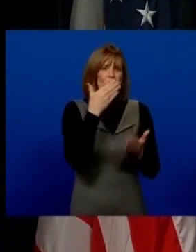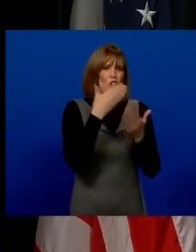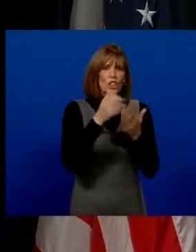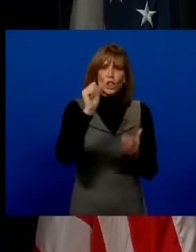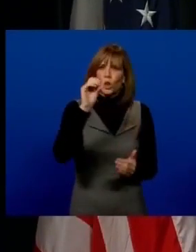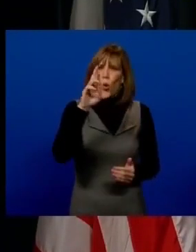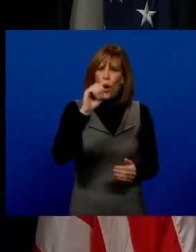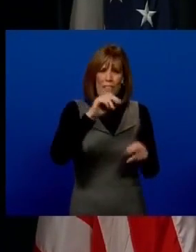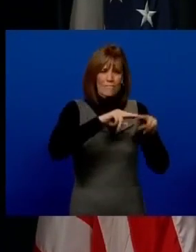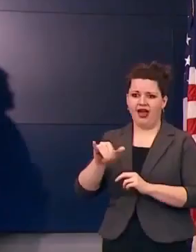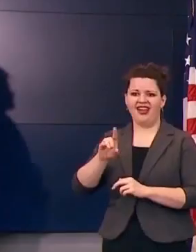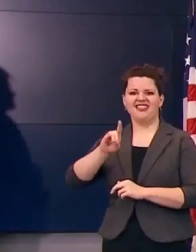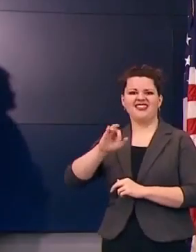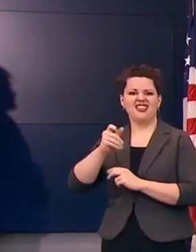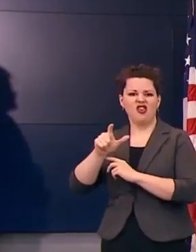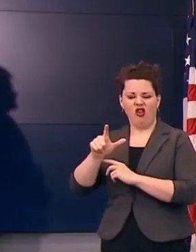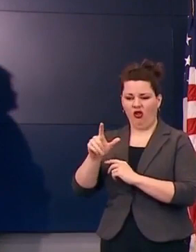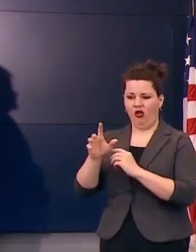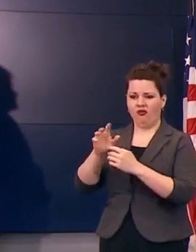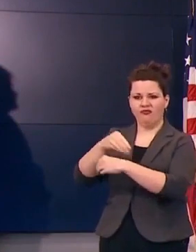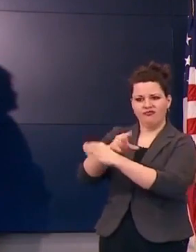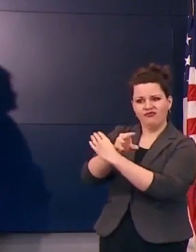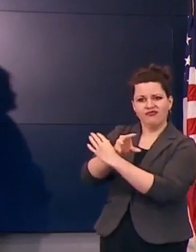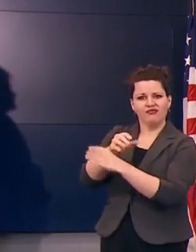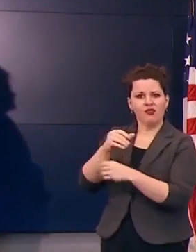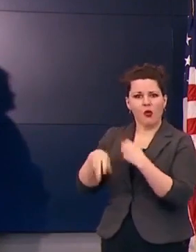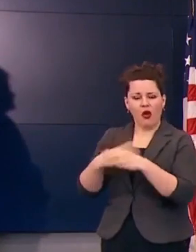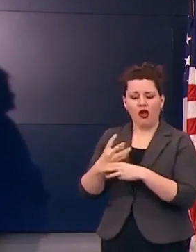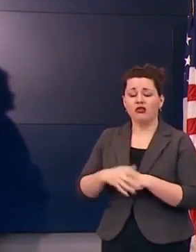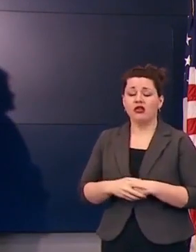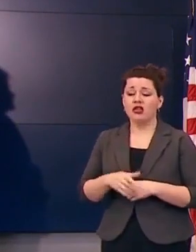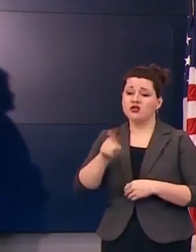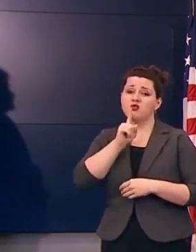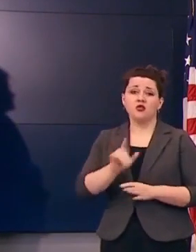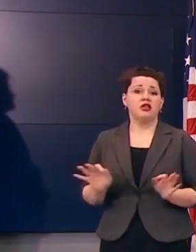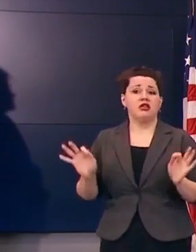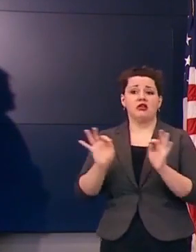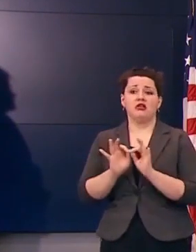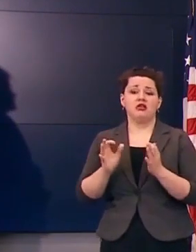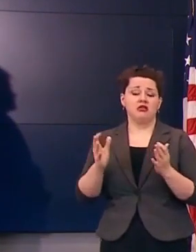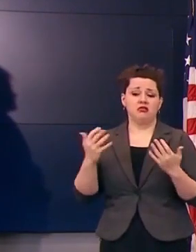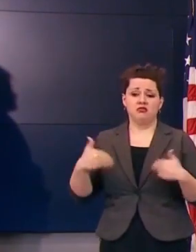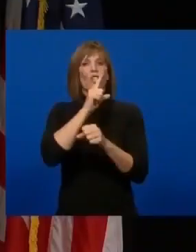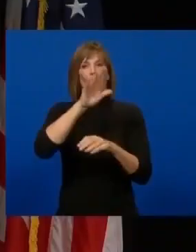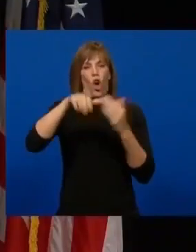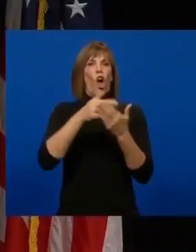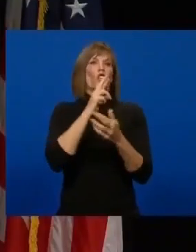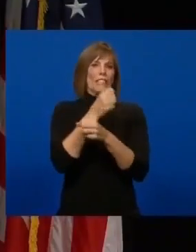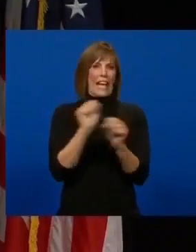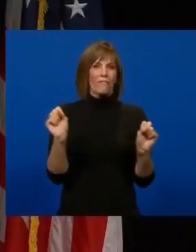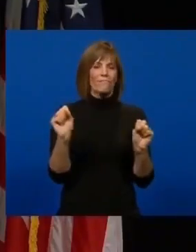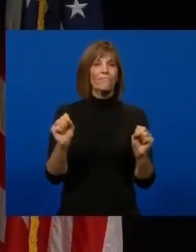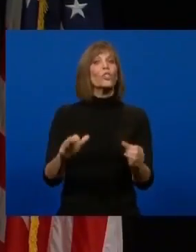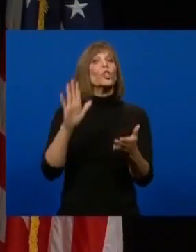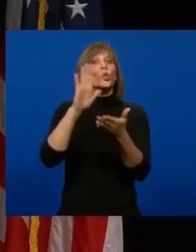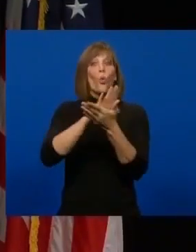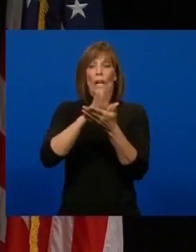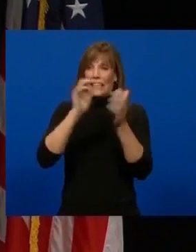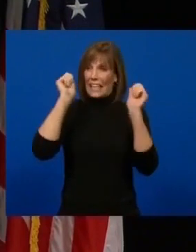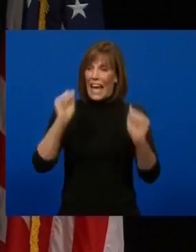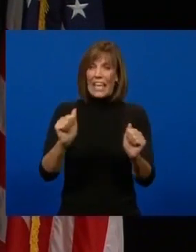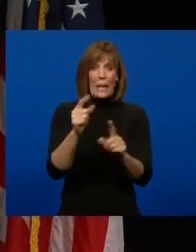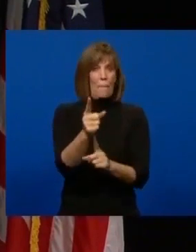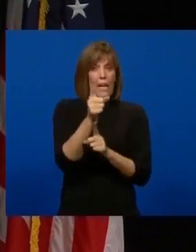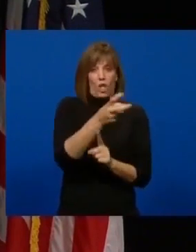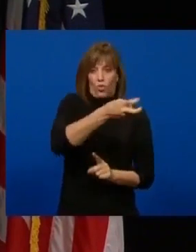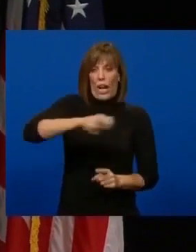14th. She became head of the department in March of 2020, right as the COVID-19 pandemic hit the state of Iowa. She